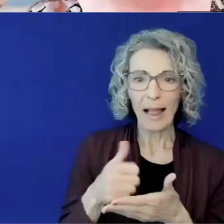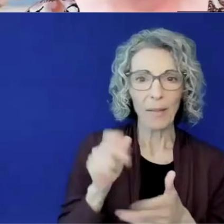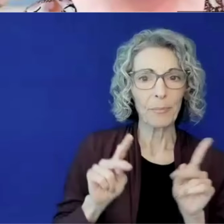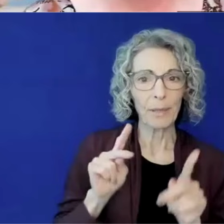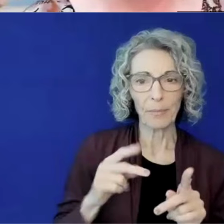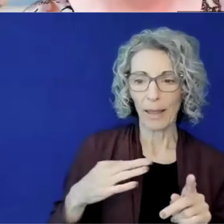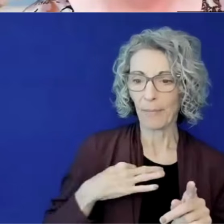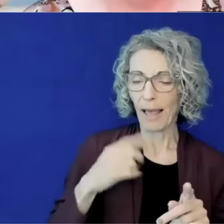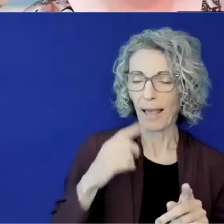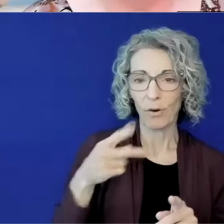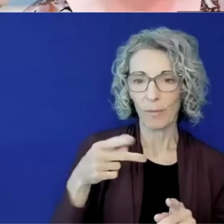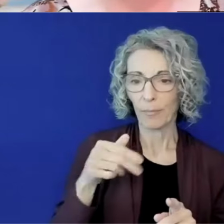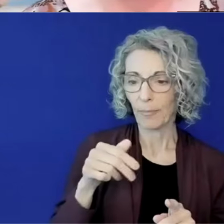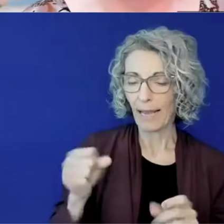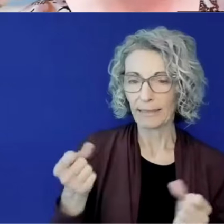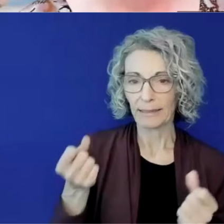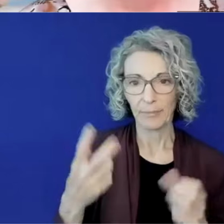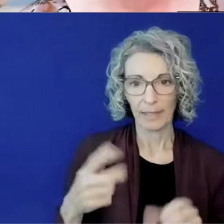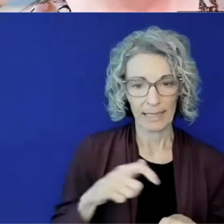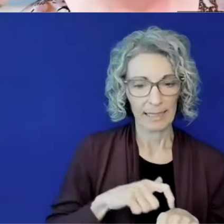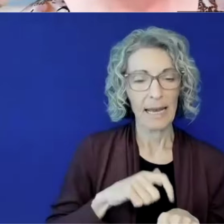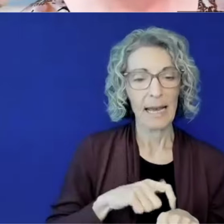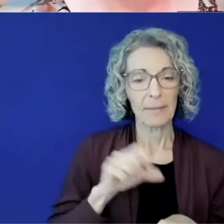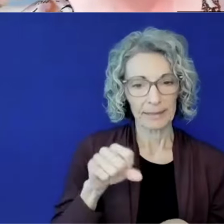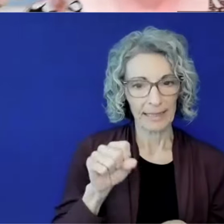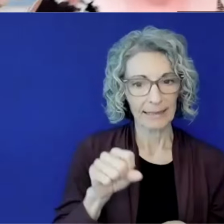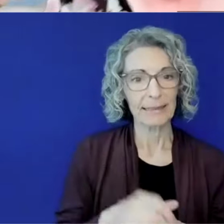times working as a work incentive planner.